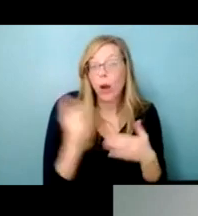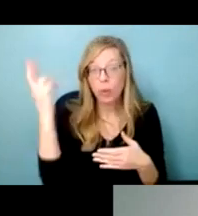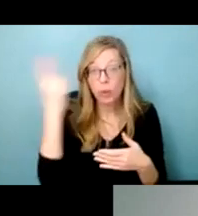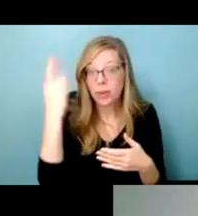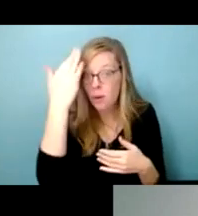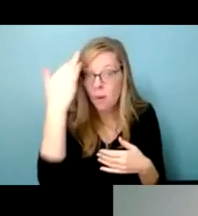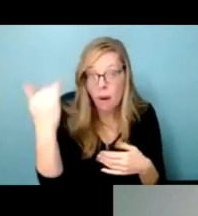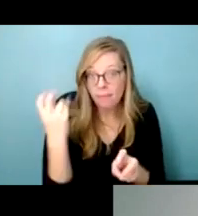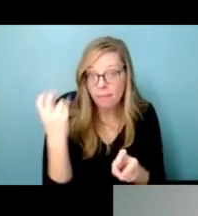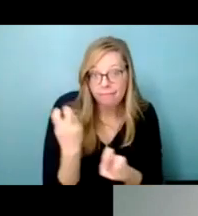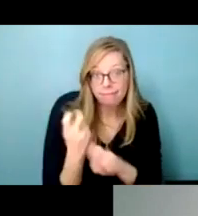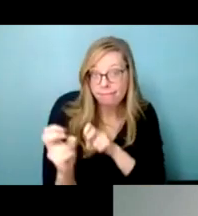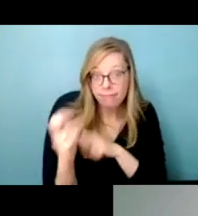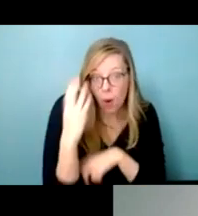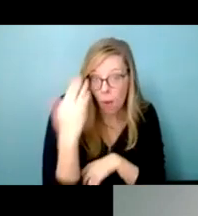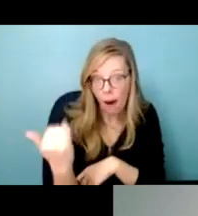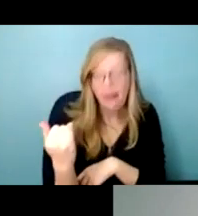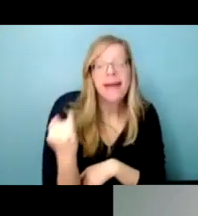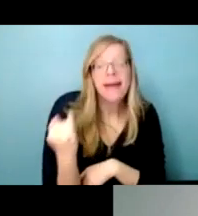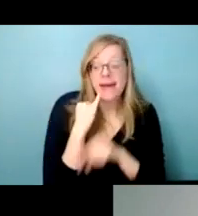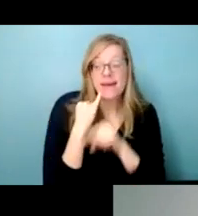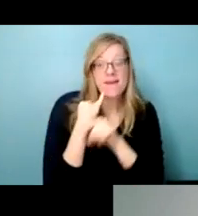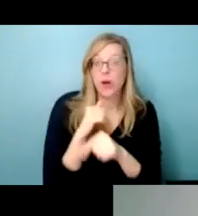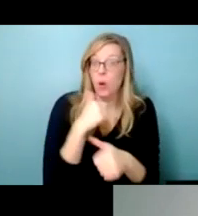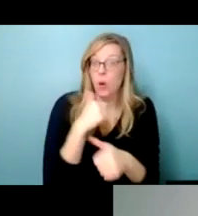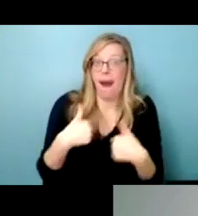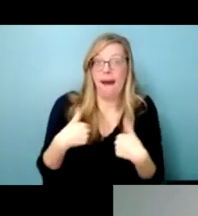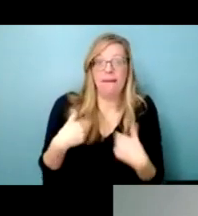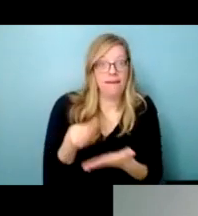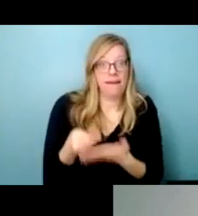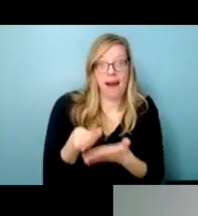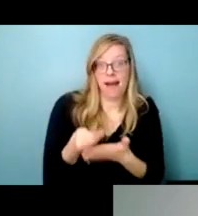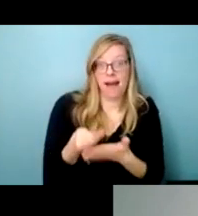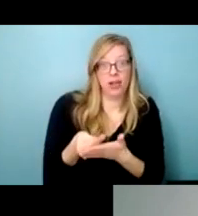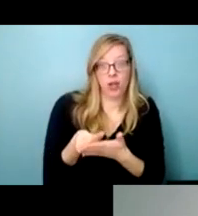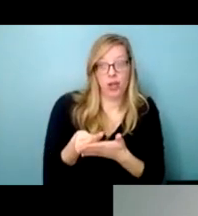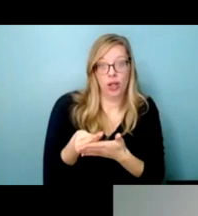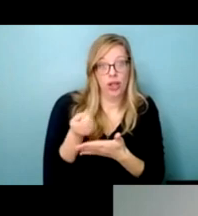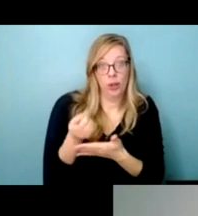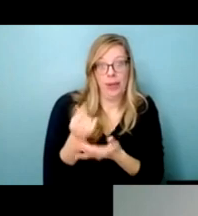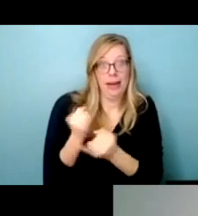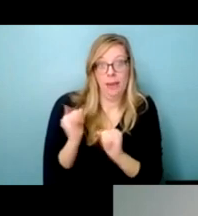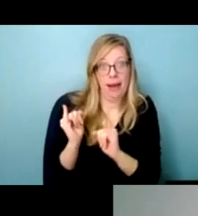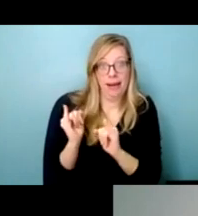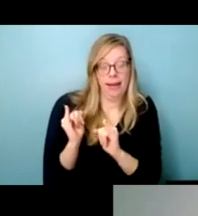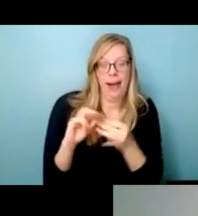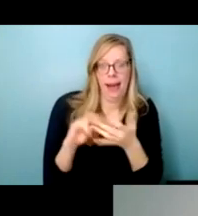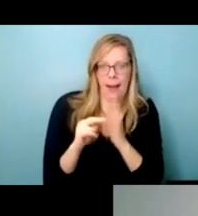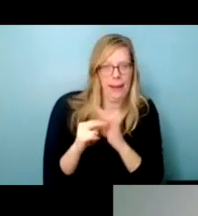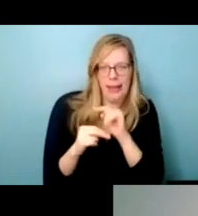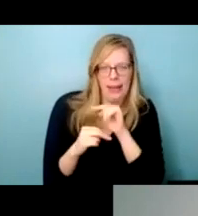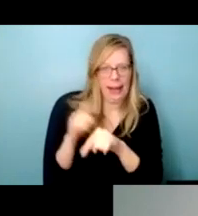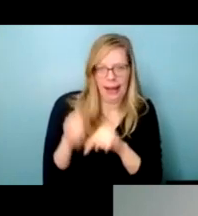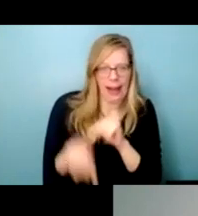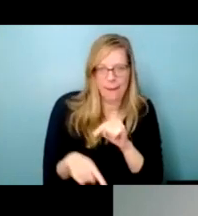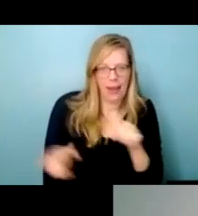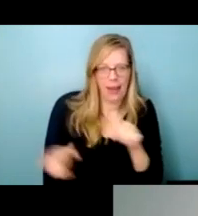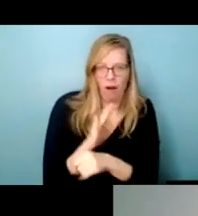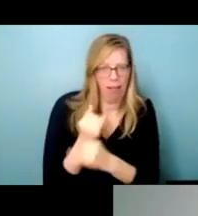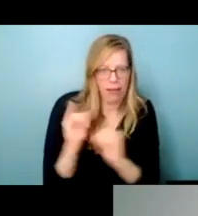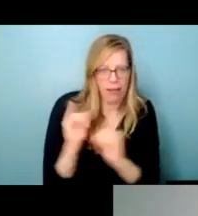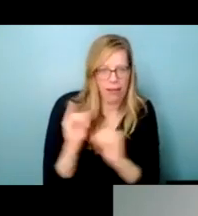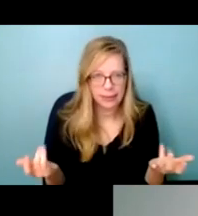is that if you don't have the financial means to care for yourself, you will never be able to truly be independent